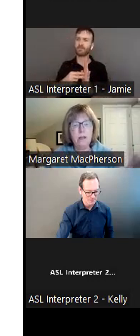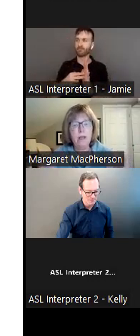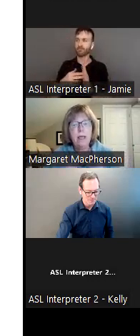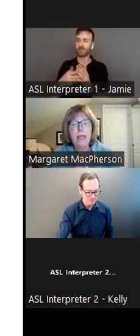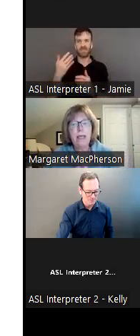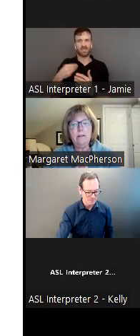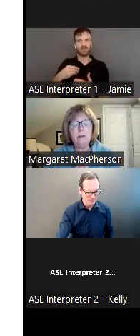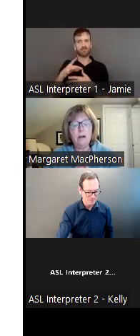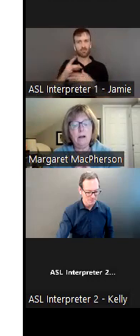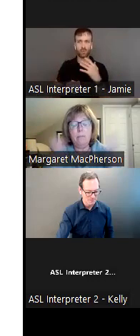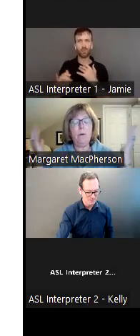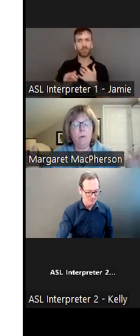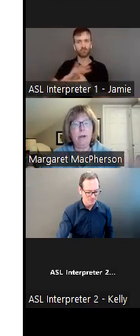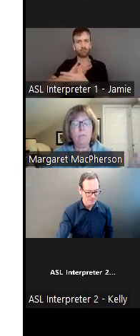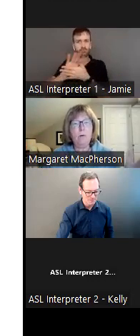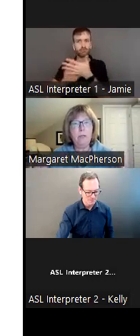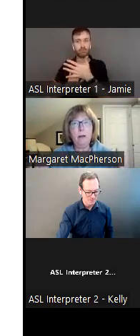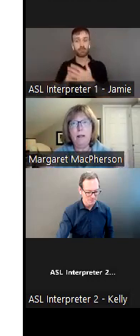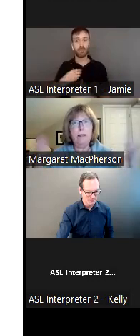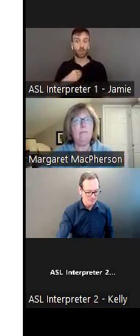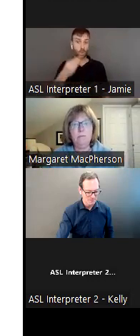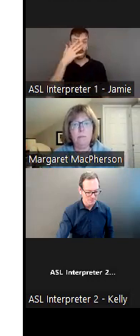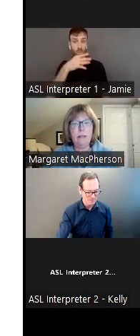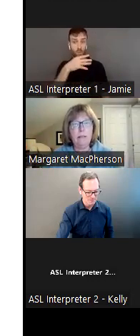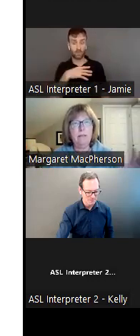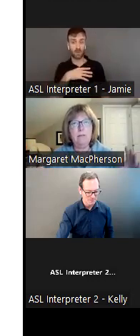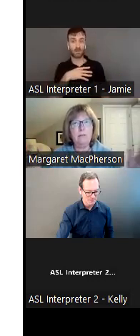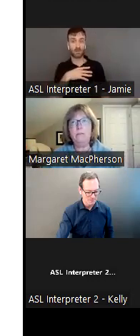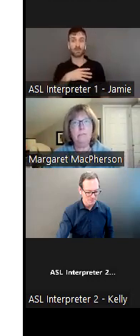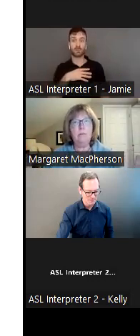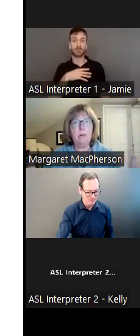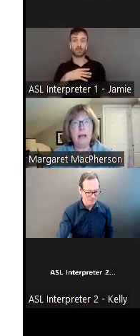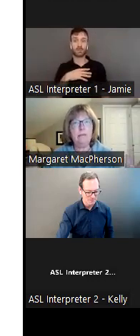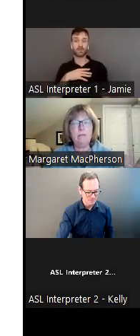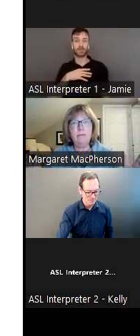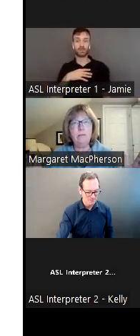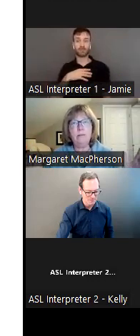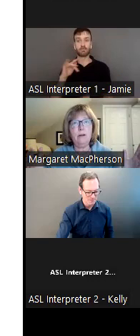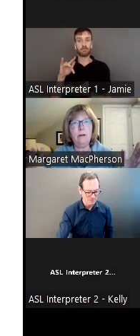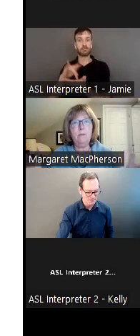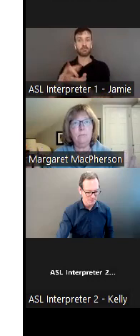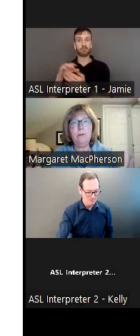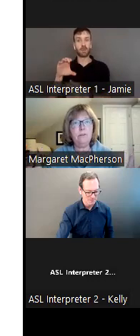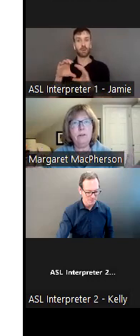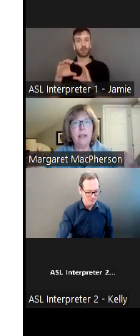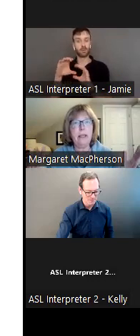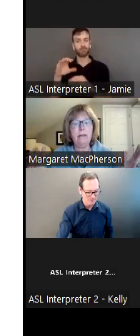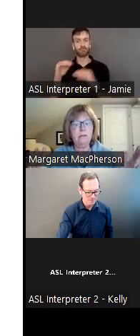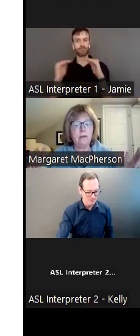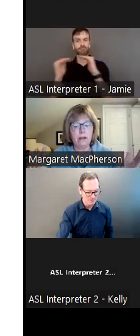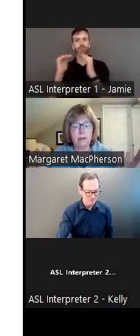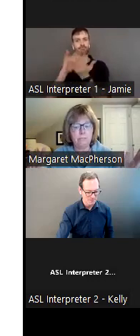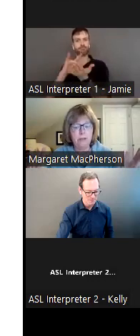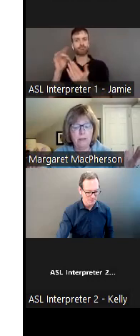choices. And I'm a white woman. I have lived my life as a middle class person.